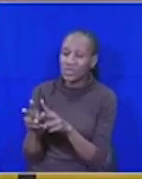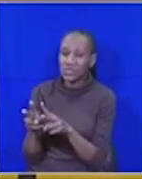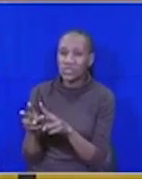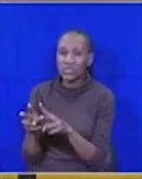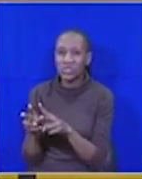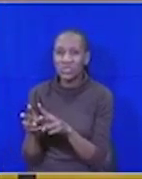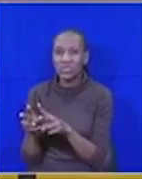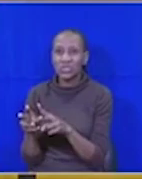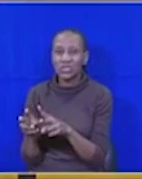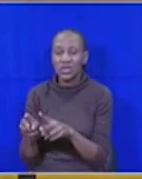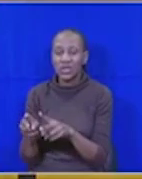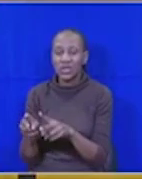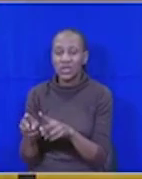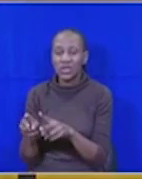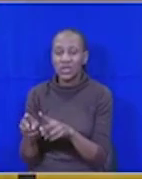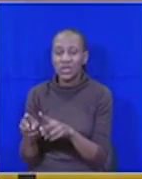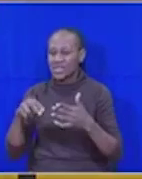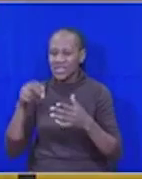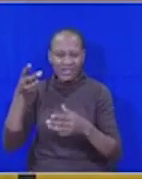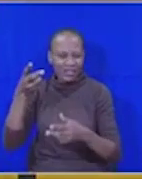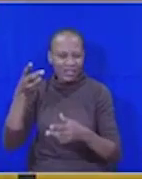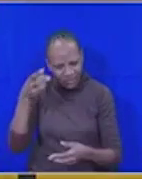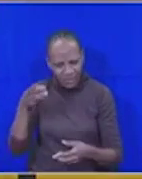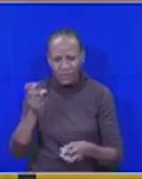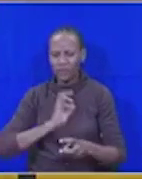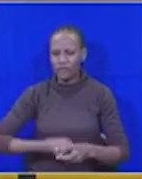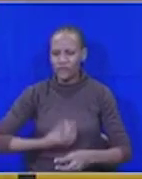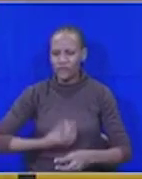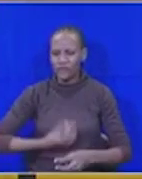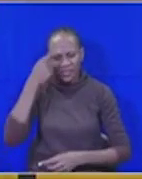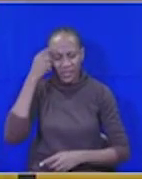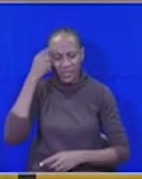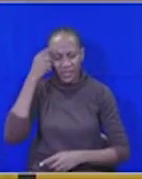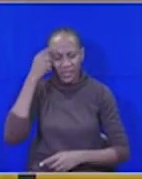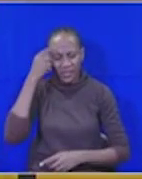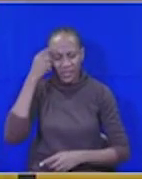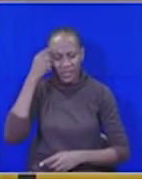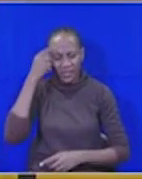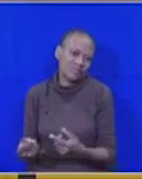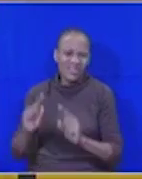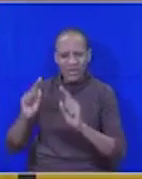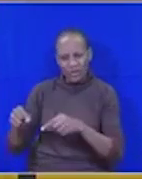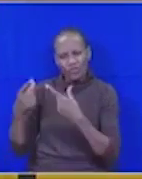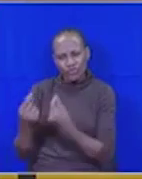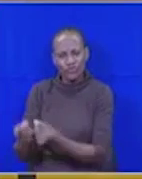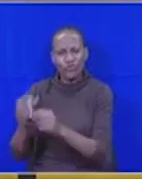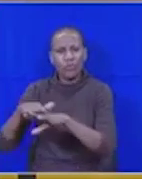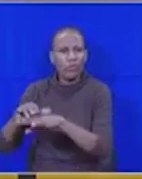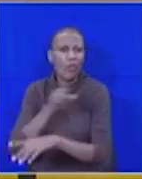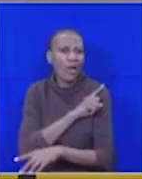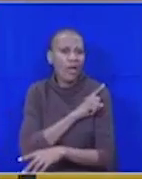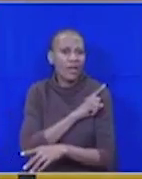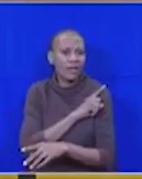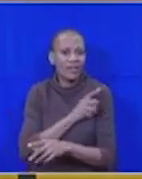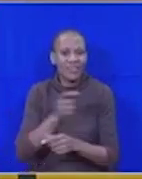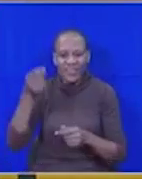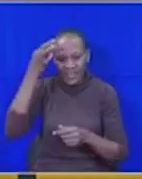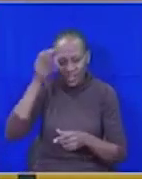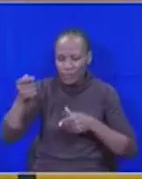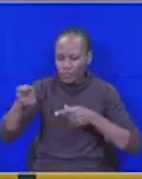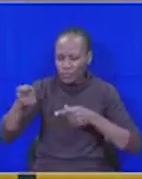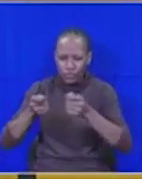born, read, say, and think. It was able to do so because it exercised total control over all